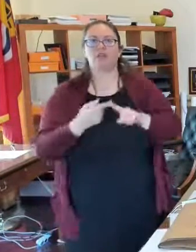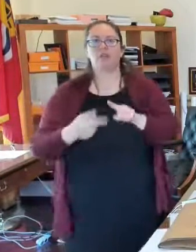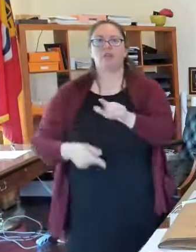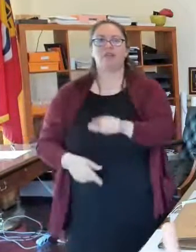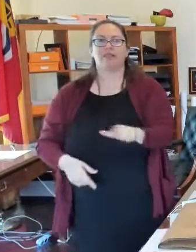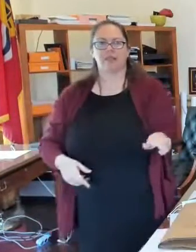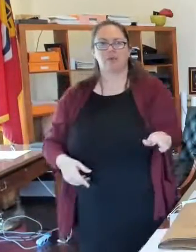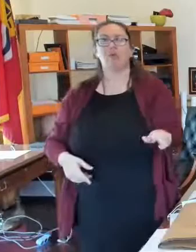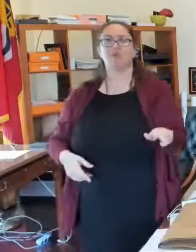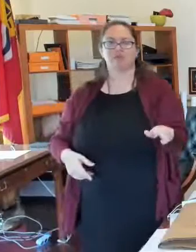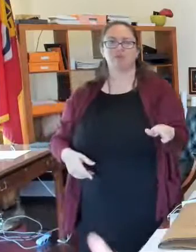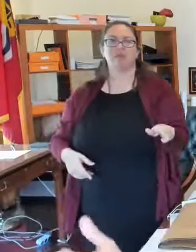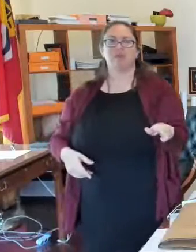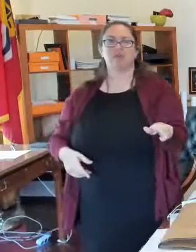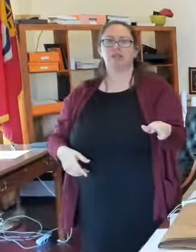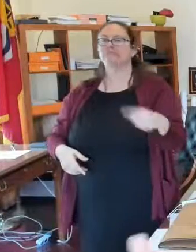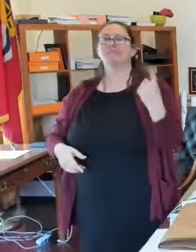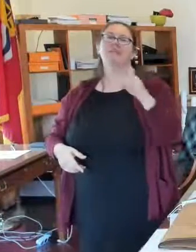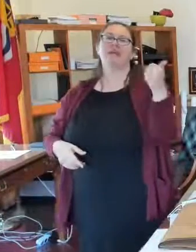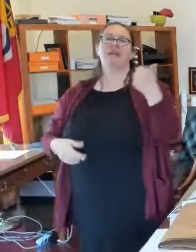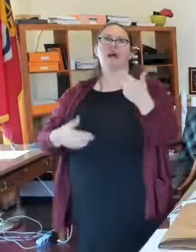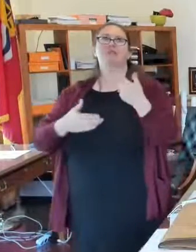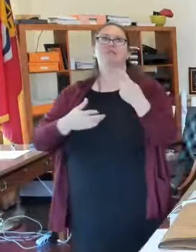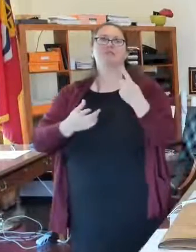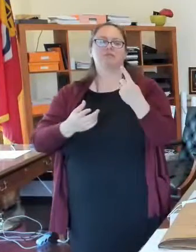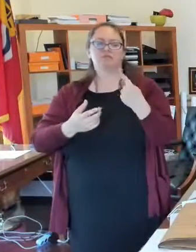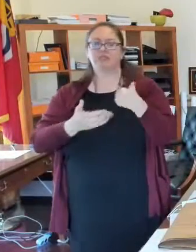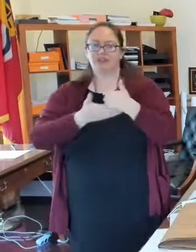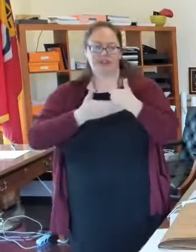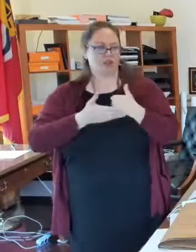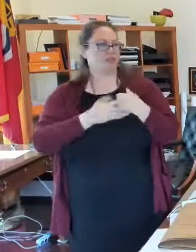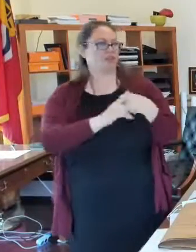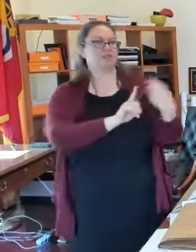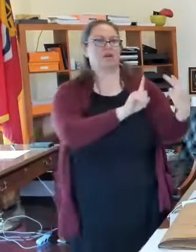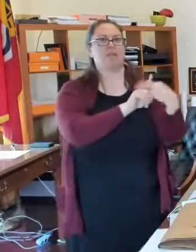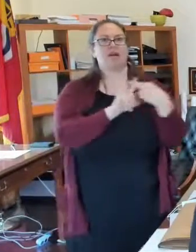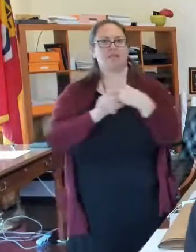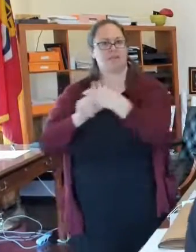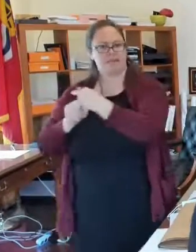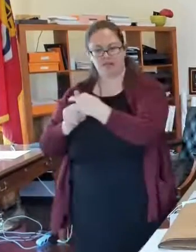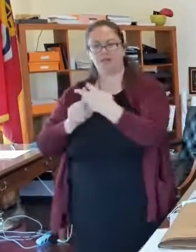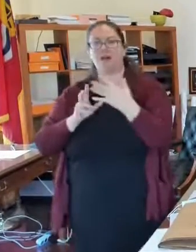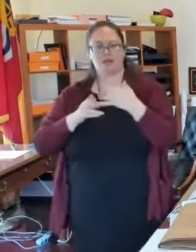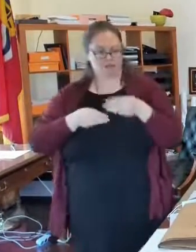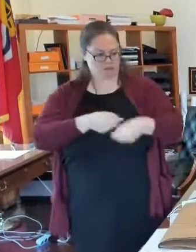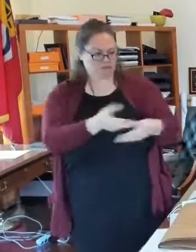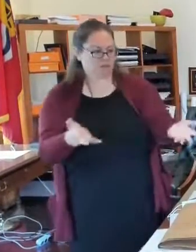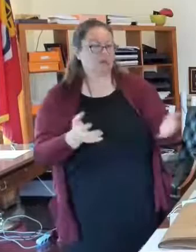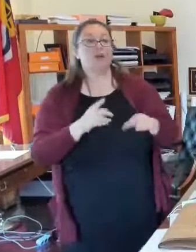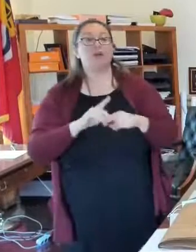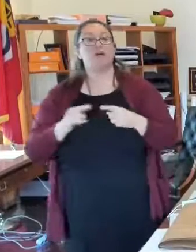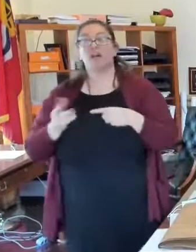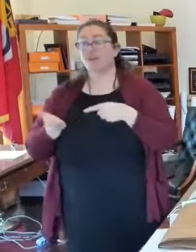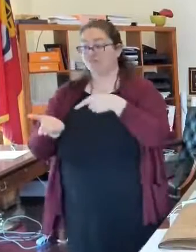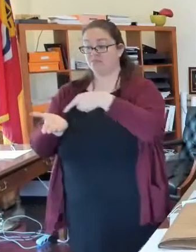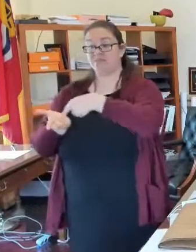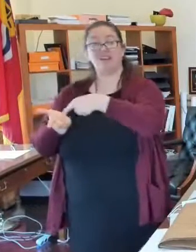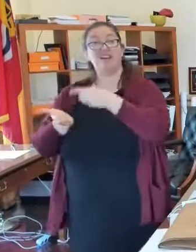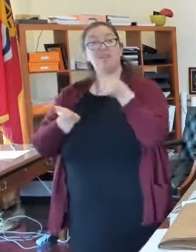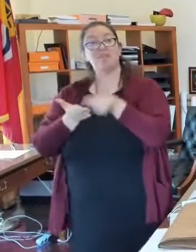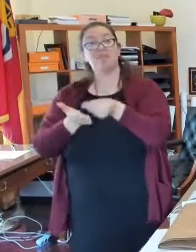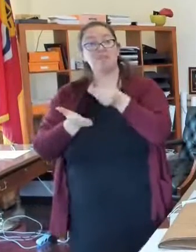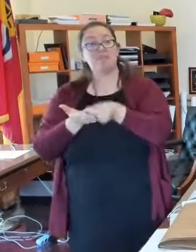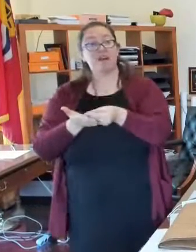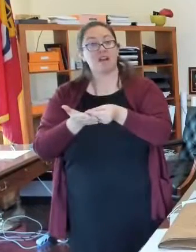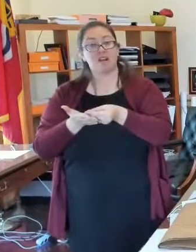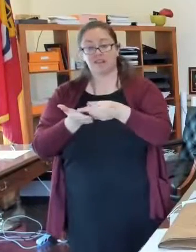a third party to take applications and that sort of thing. There is no money in this bill, Jim,